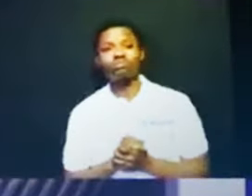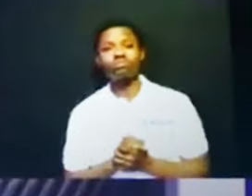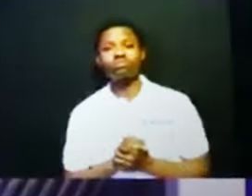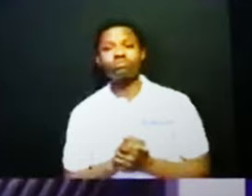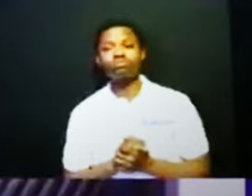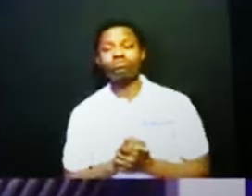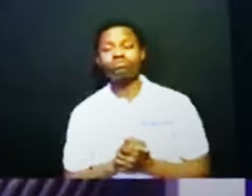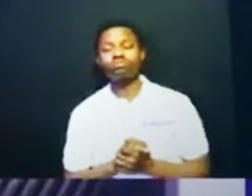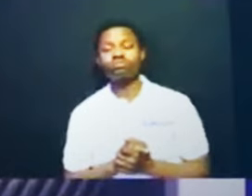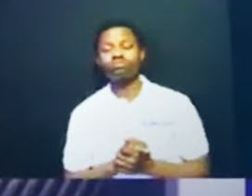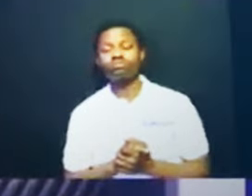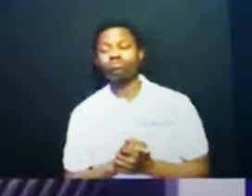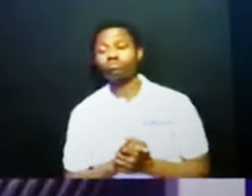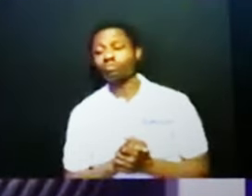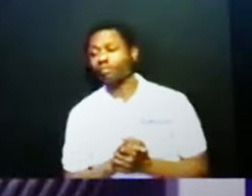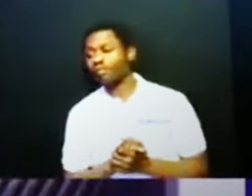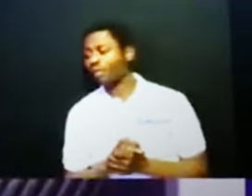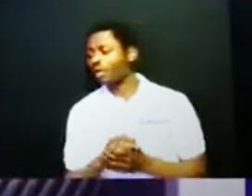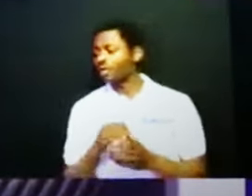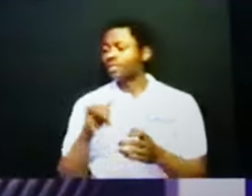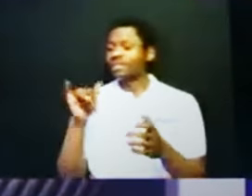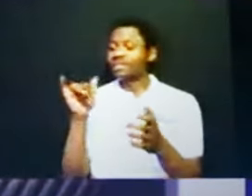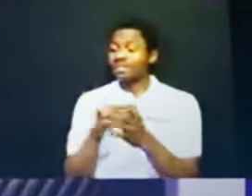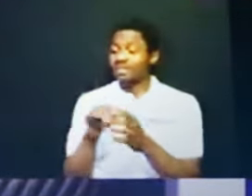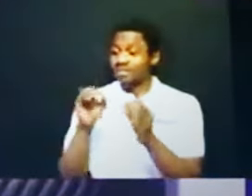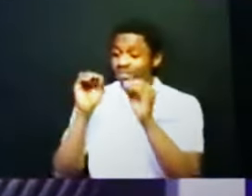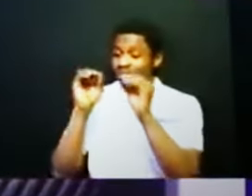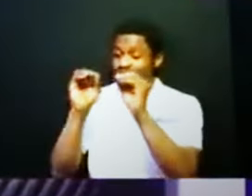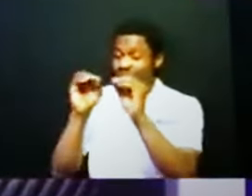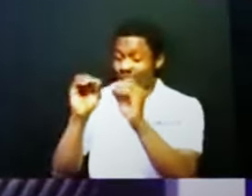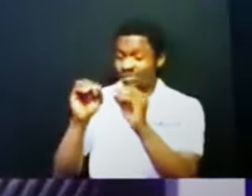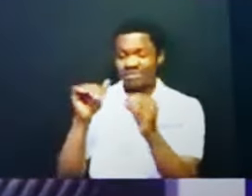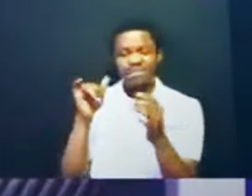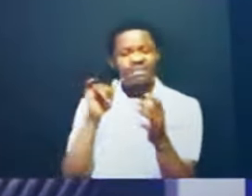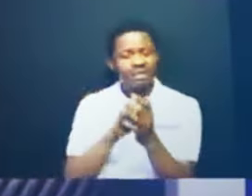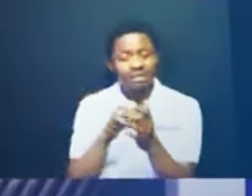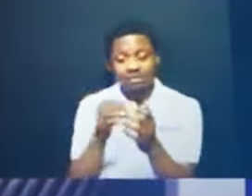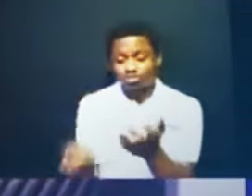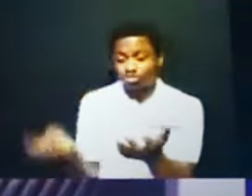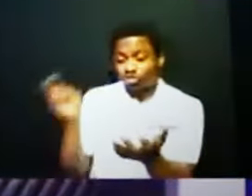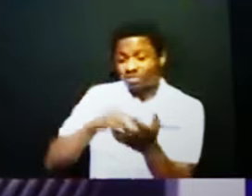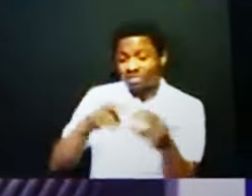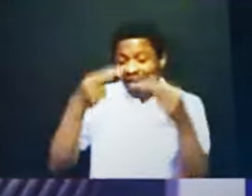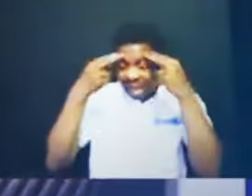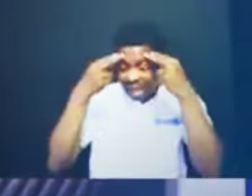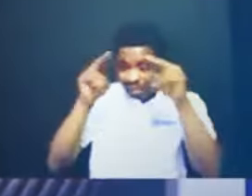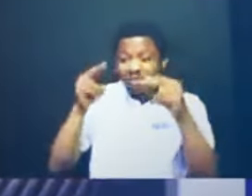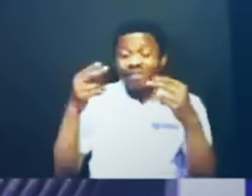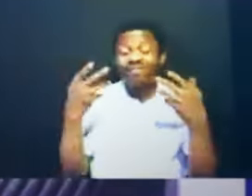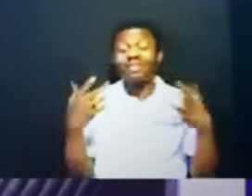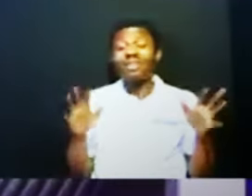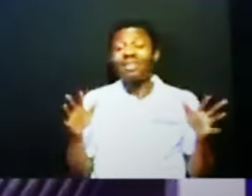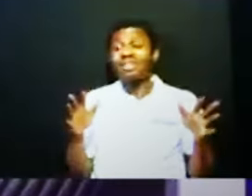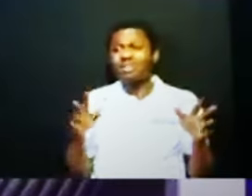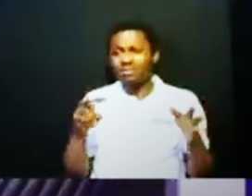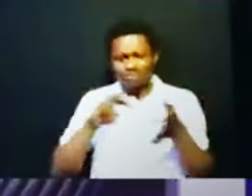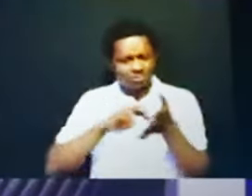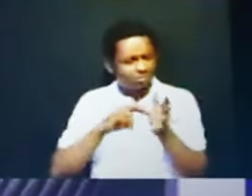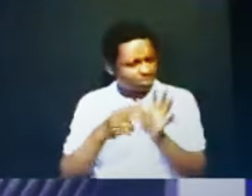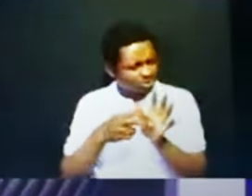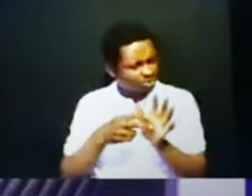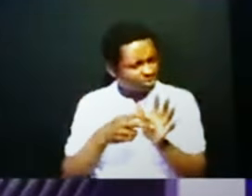this teaching of resurrection has happened already undermines one of